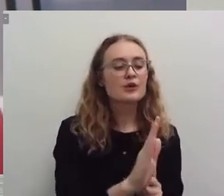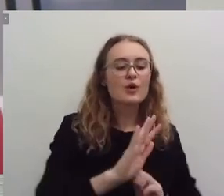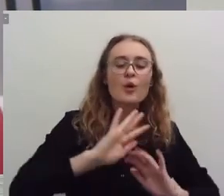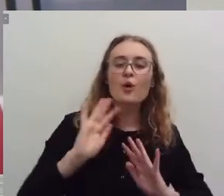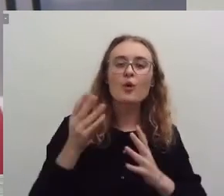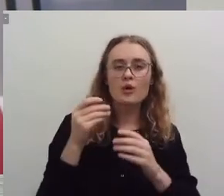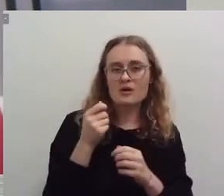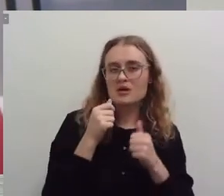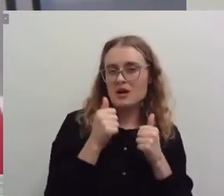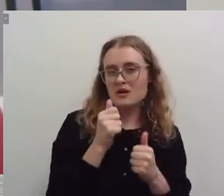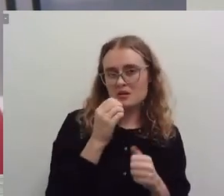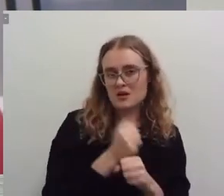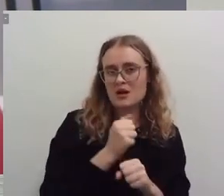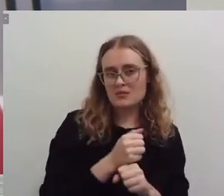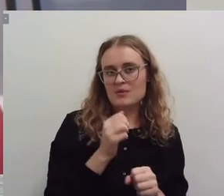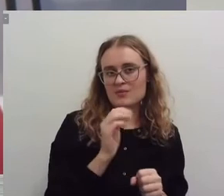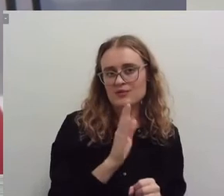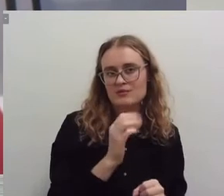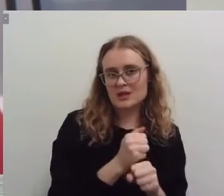But every single child